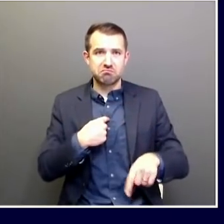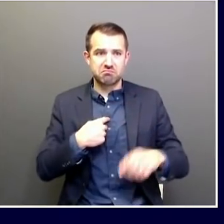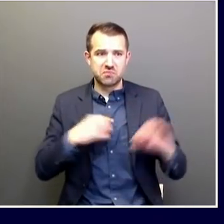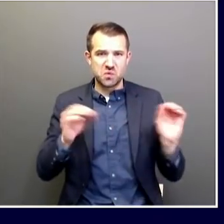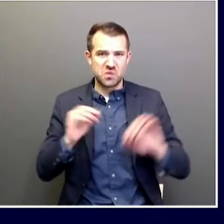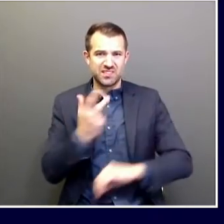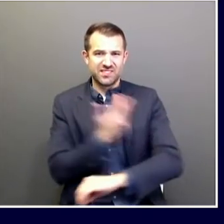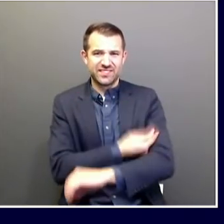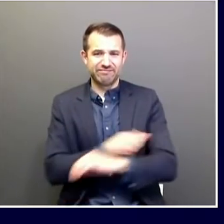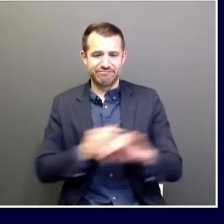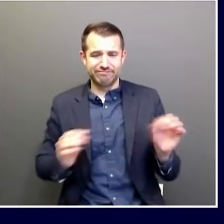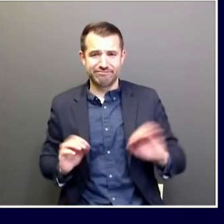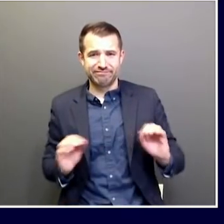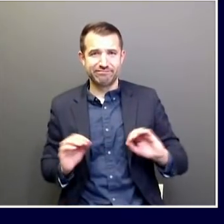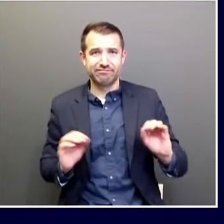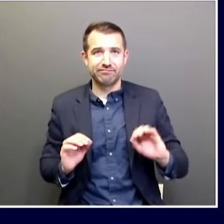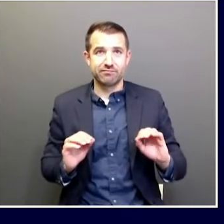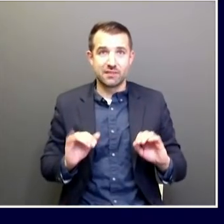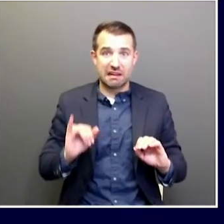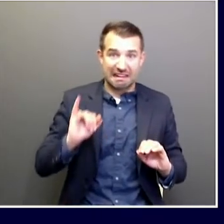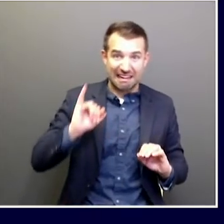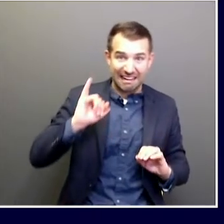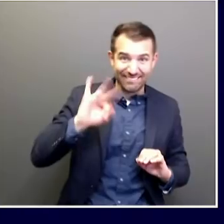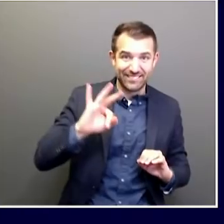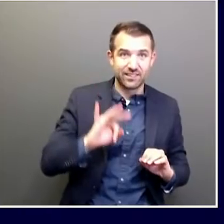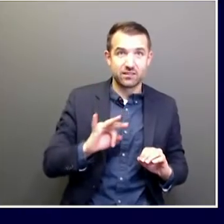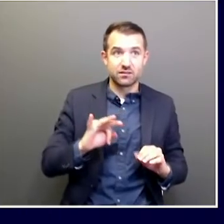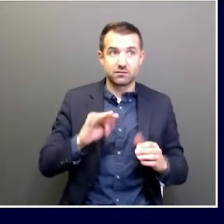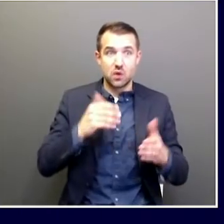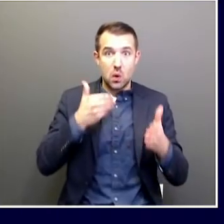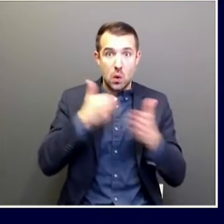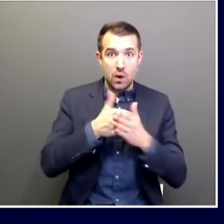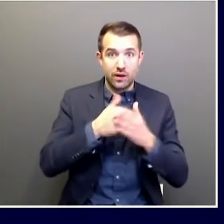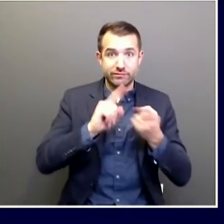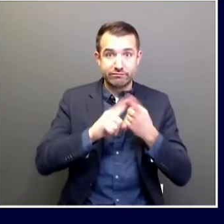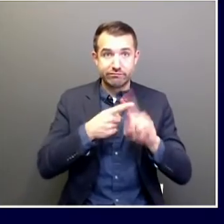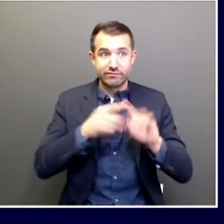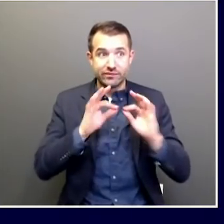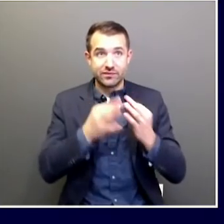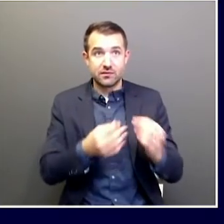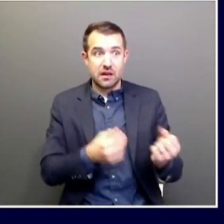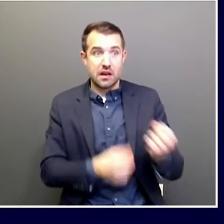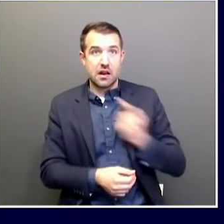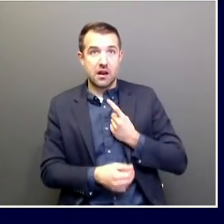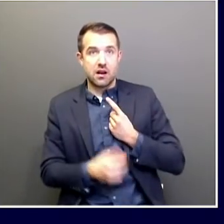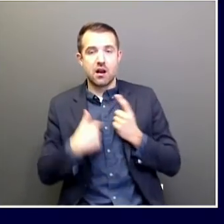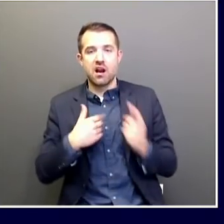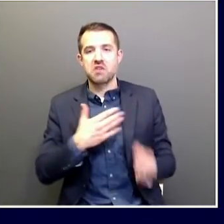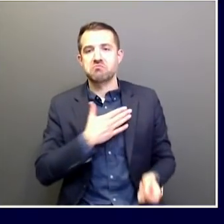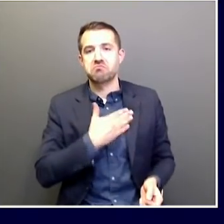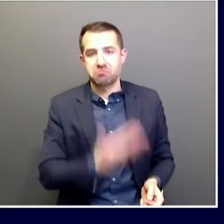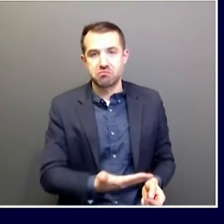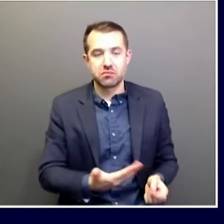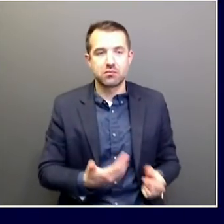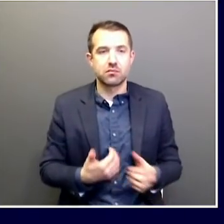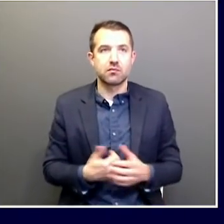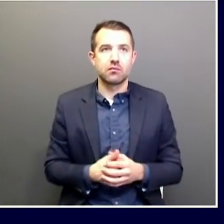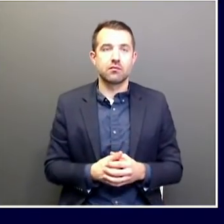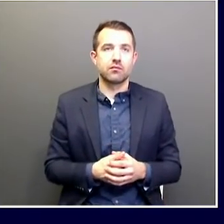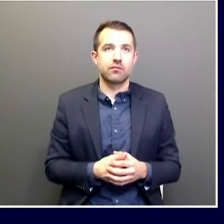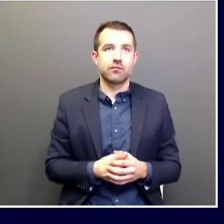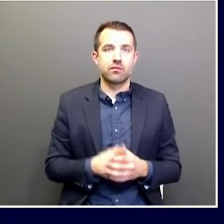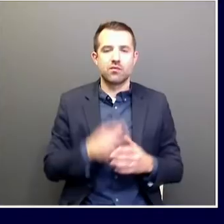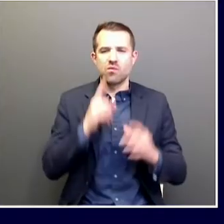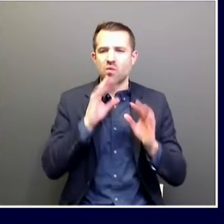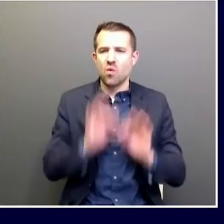the shot if they were asked to by a close friend or family member. So hard conversations can pay off,